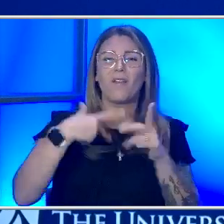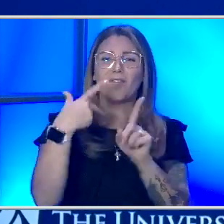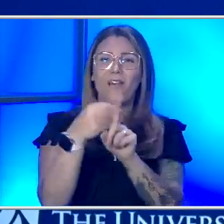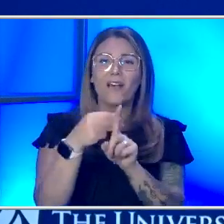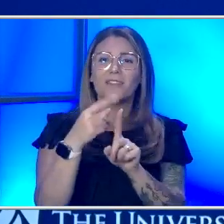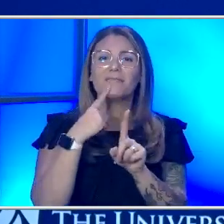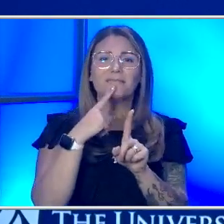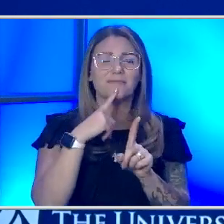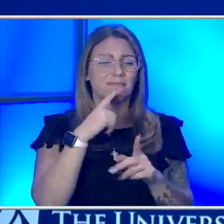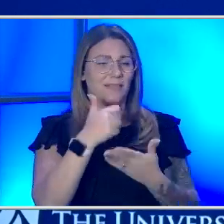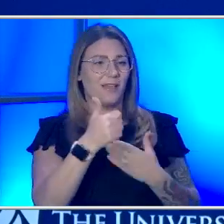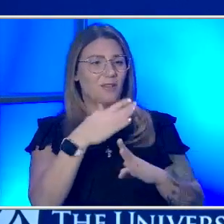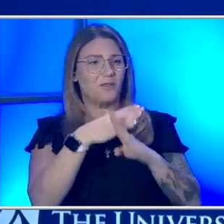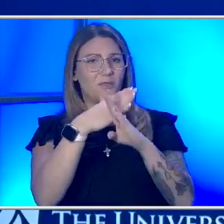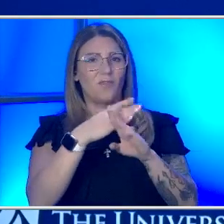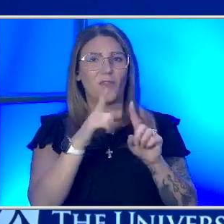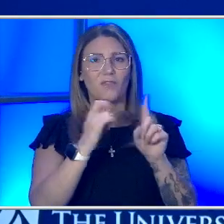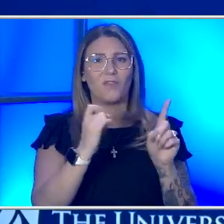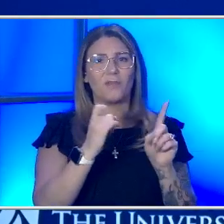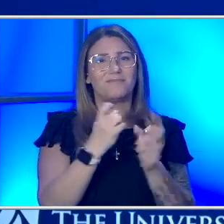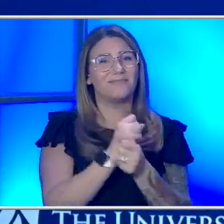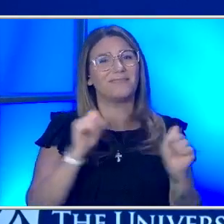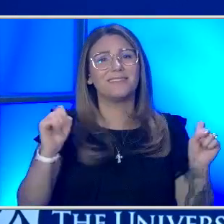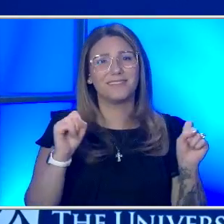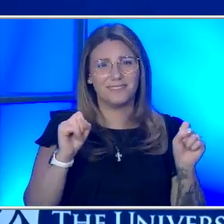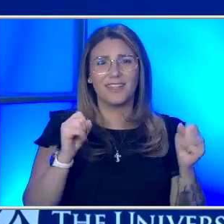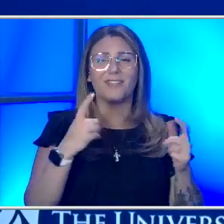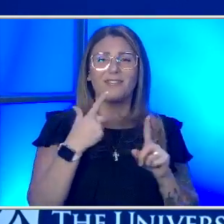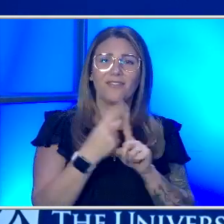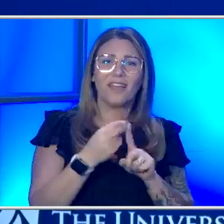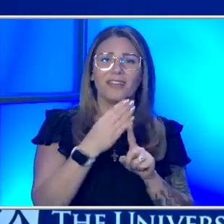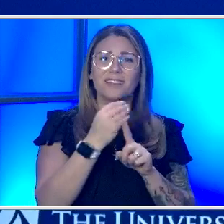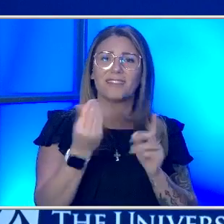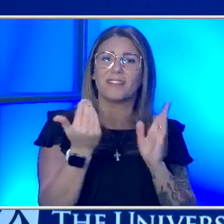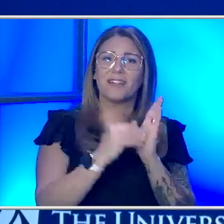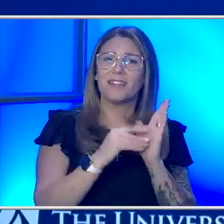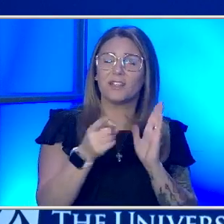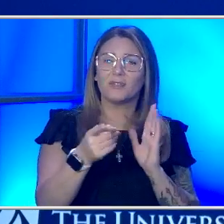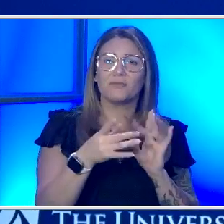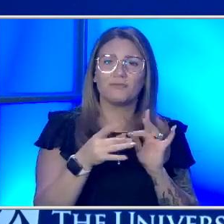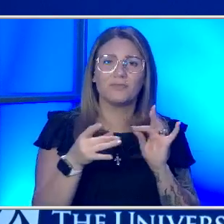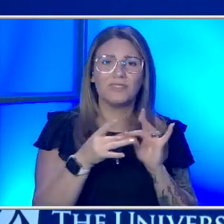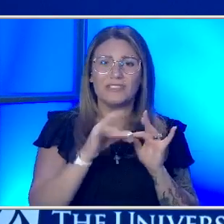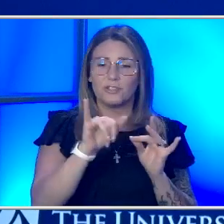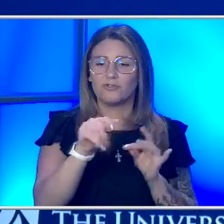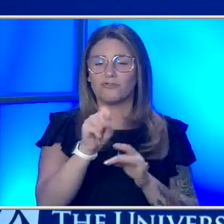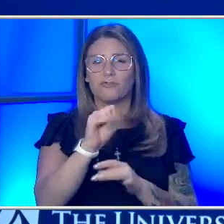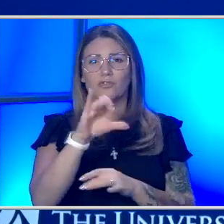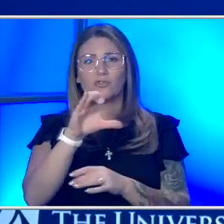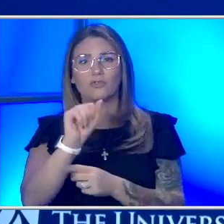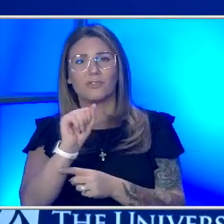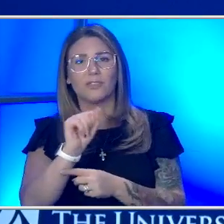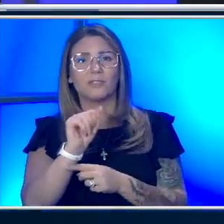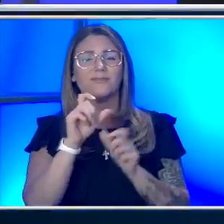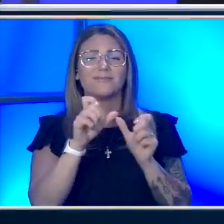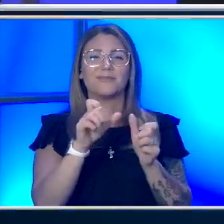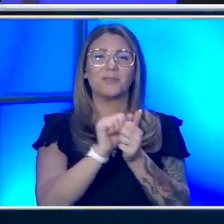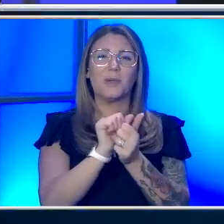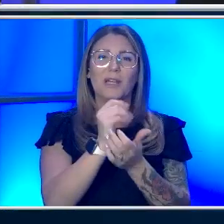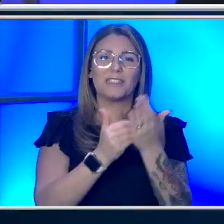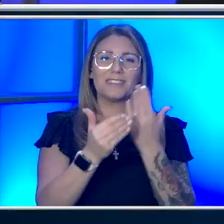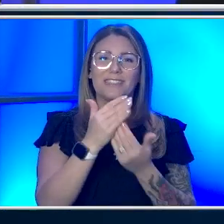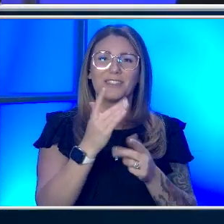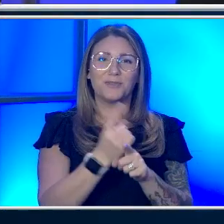these very safe, very efficacious vaccines. And again, just as you said, Jessica, continue to wash your hands on a regular basis. All right,